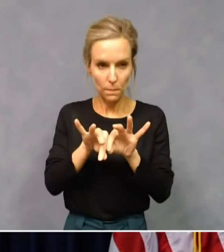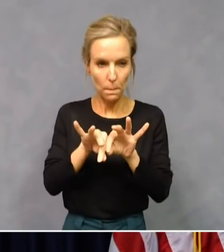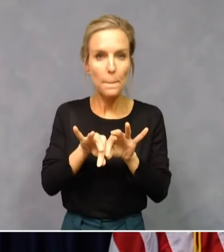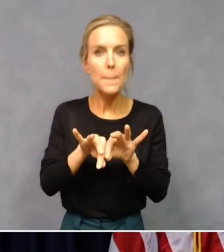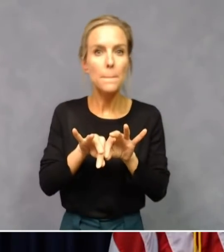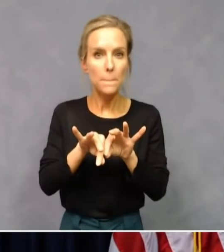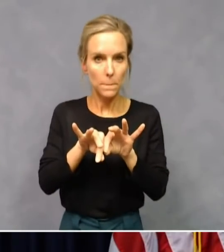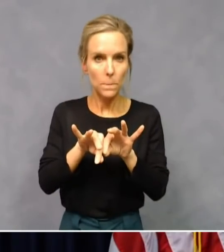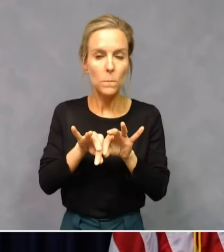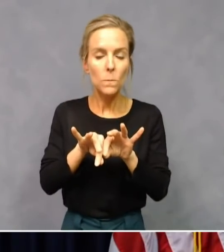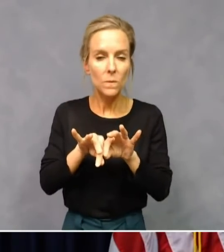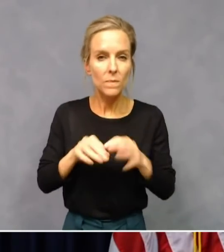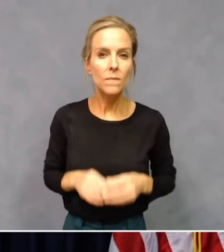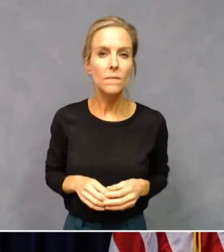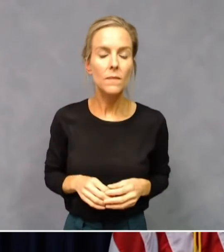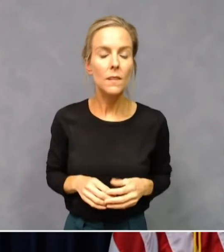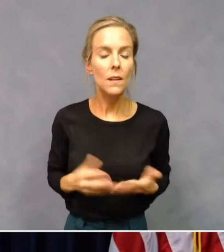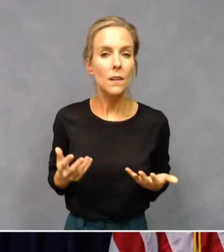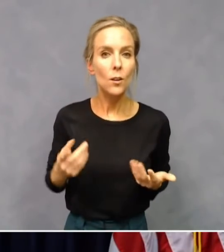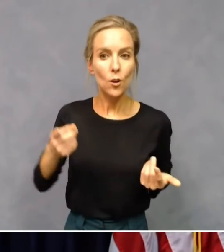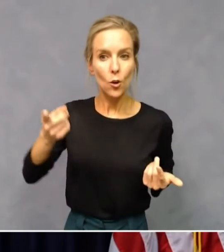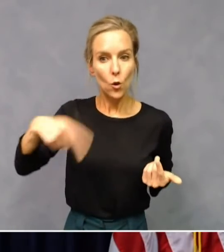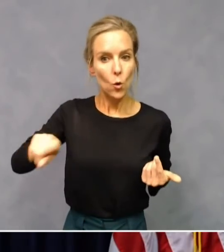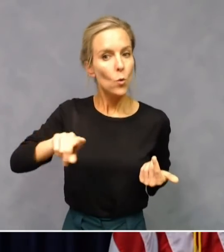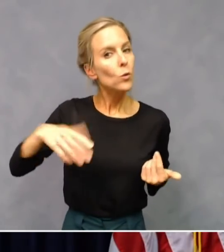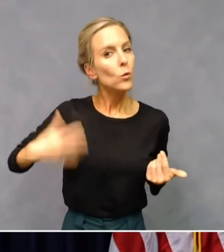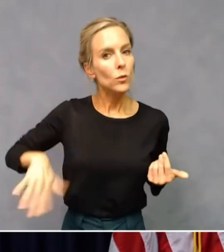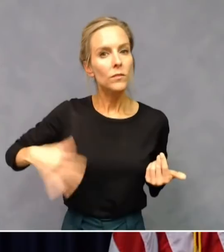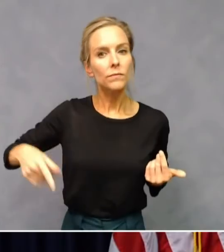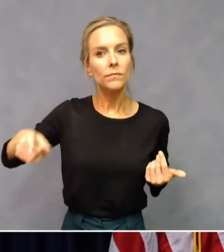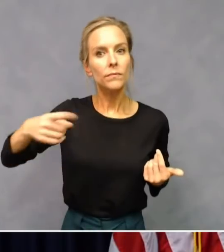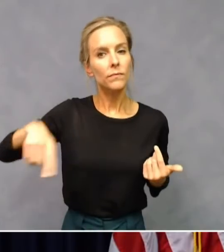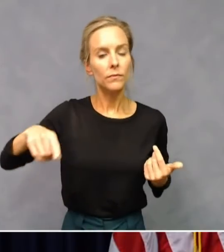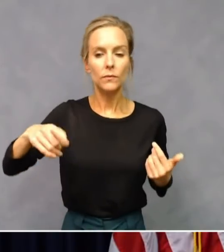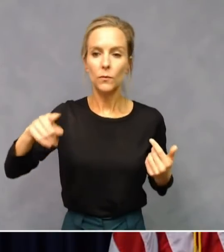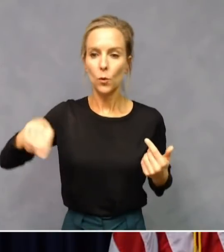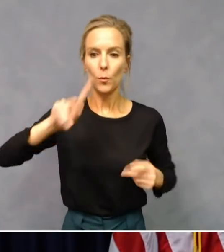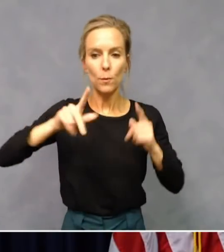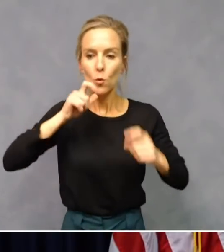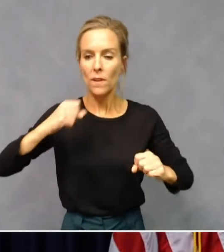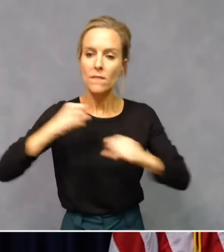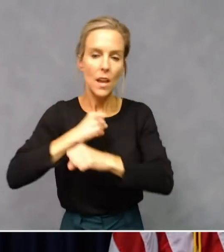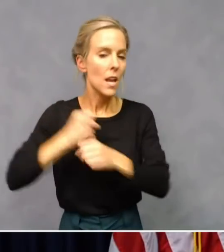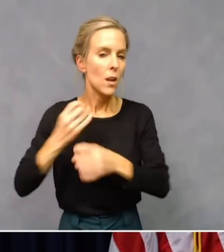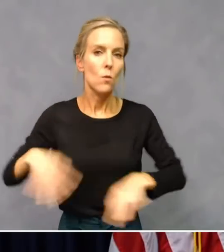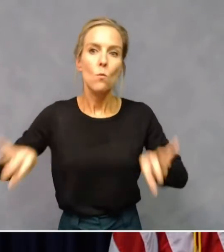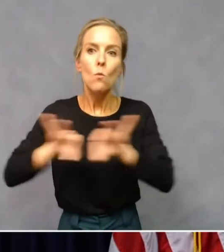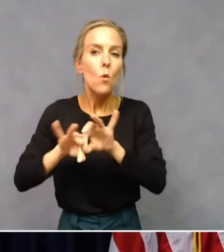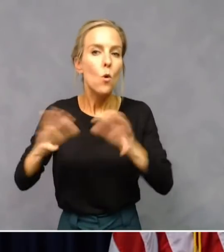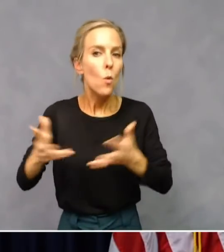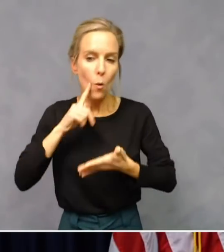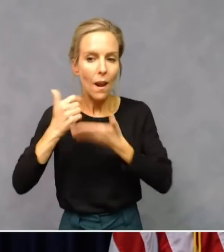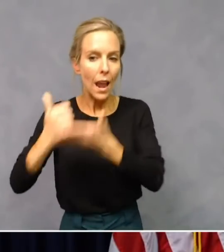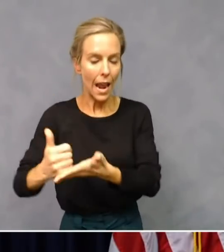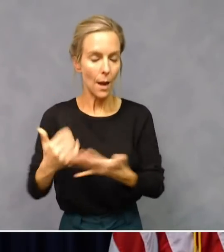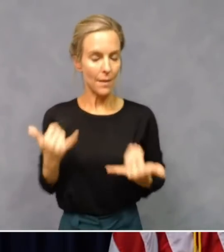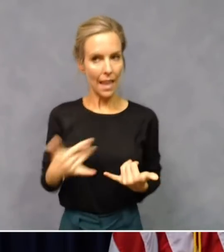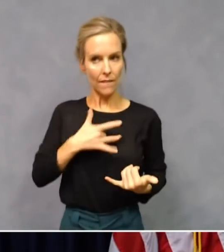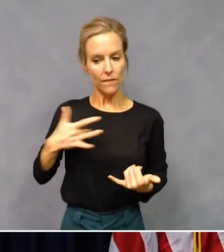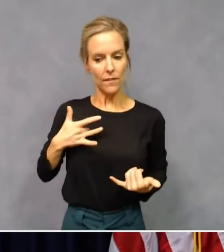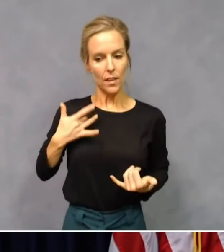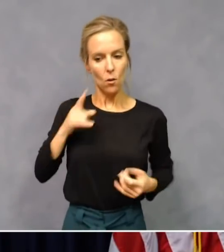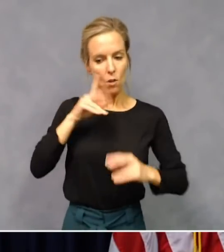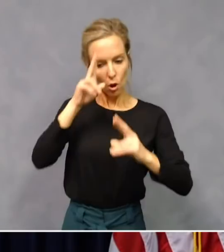out those that are out there fighting some of the most important fights. So every day, we are in the honorable position of being able to serve